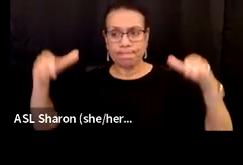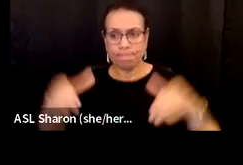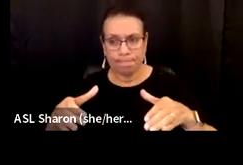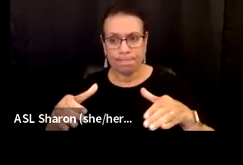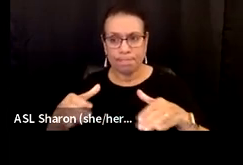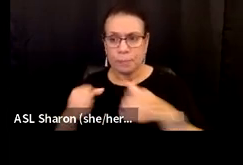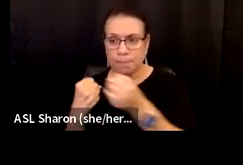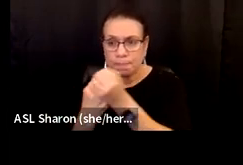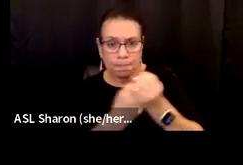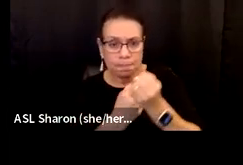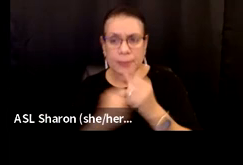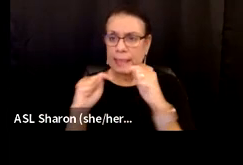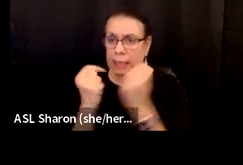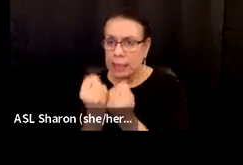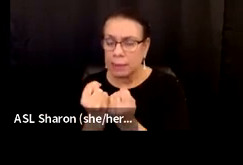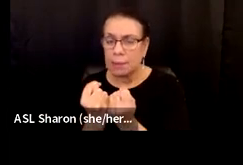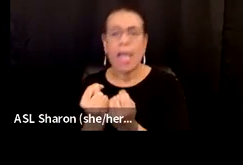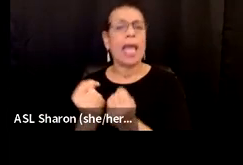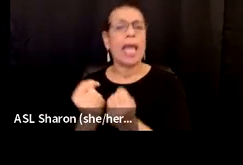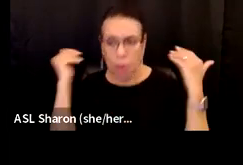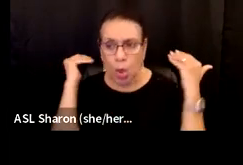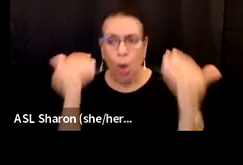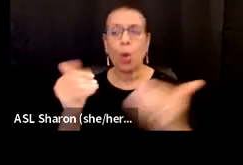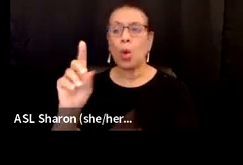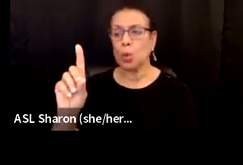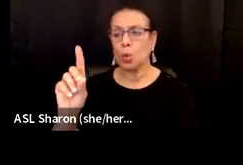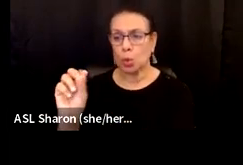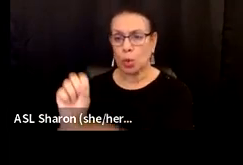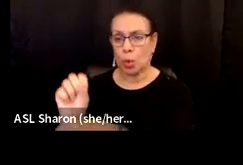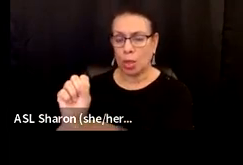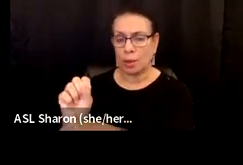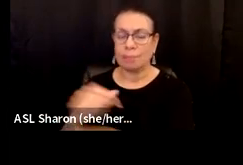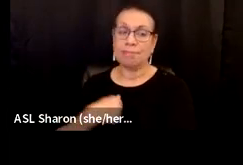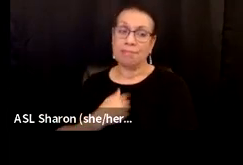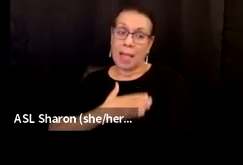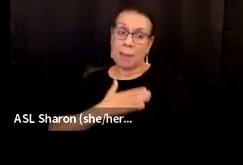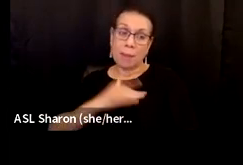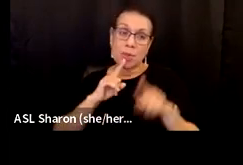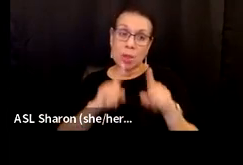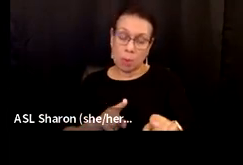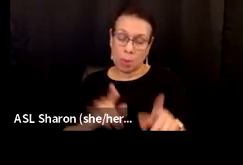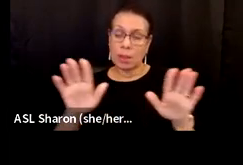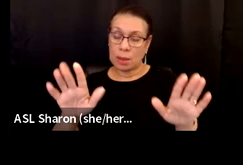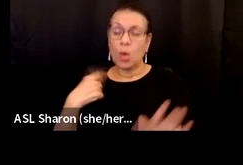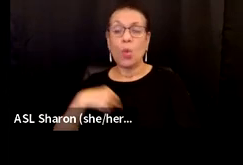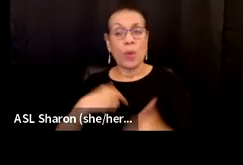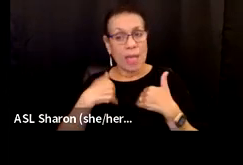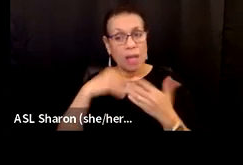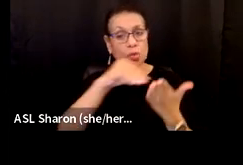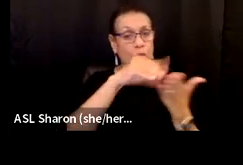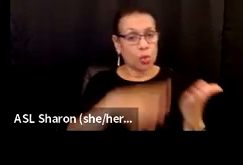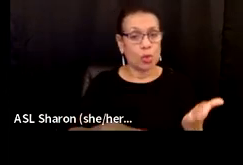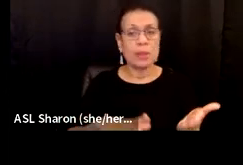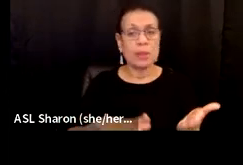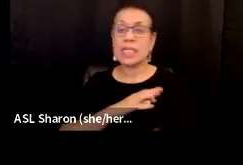of the entire team and then to get the work done i'm happy to report that while we still have students and staff who are